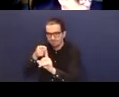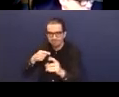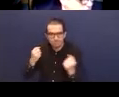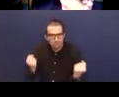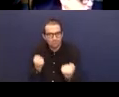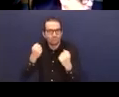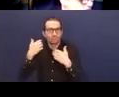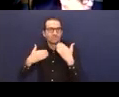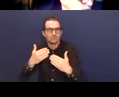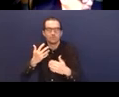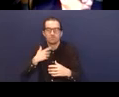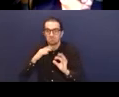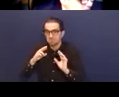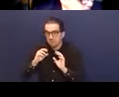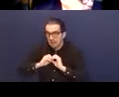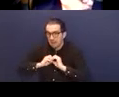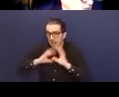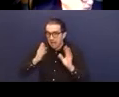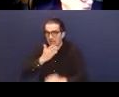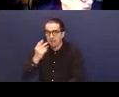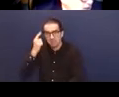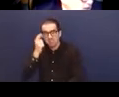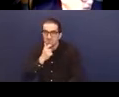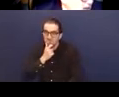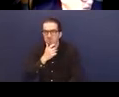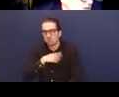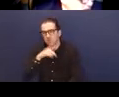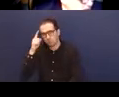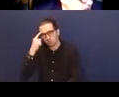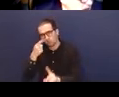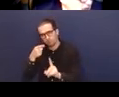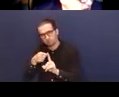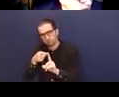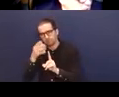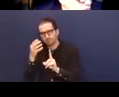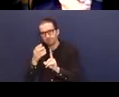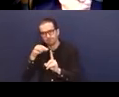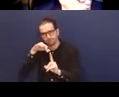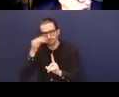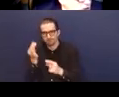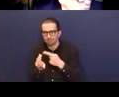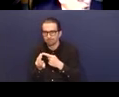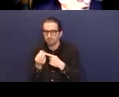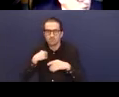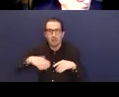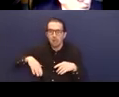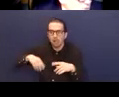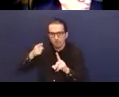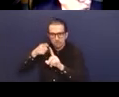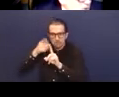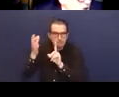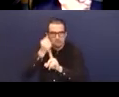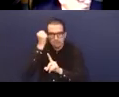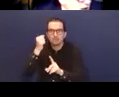those with a blue cross, and think of an indicator which would measure progress for